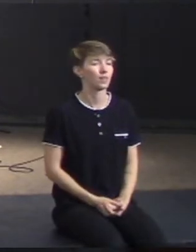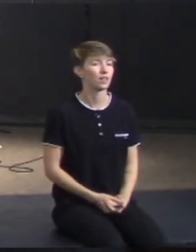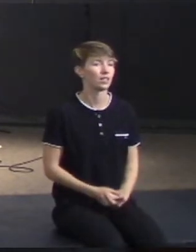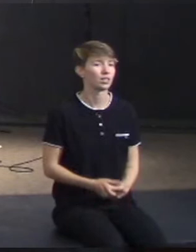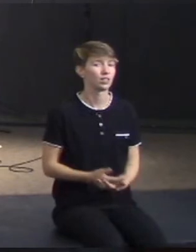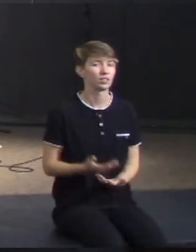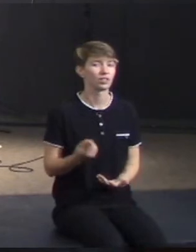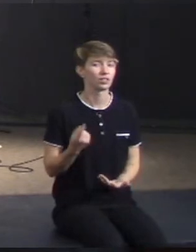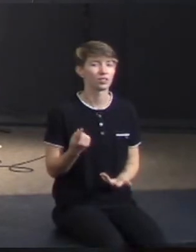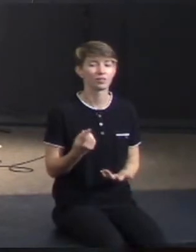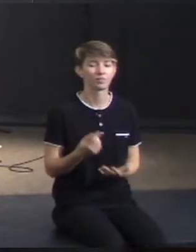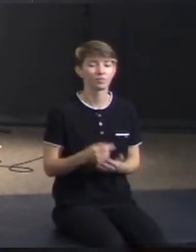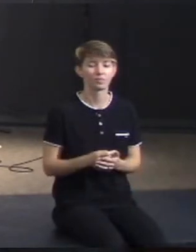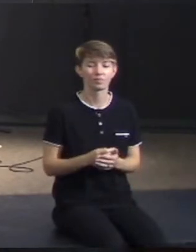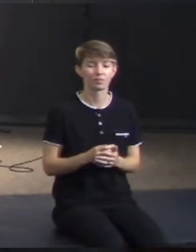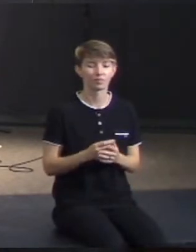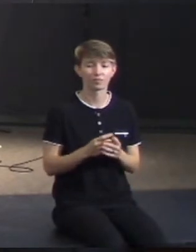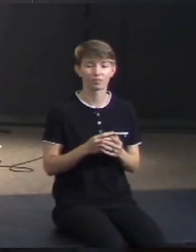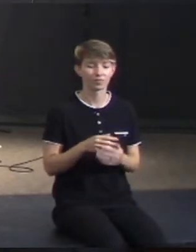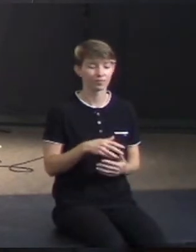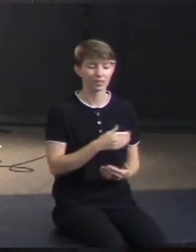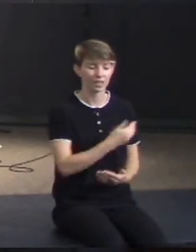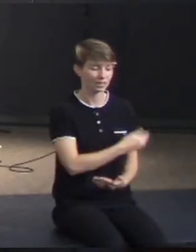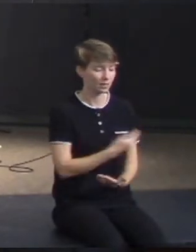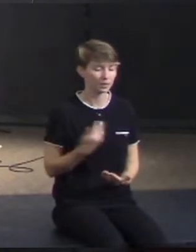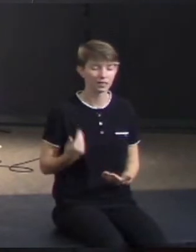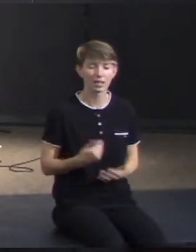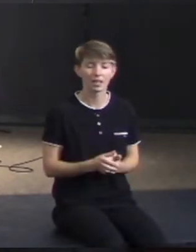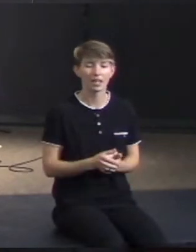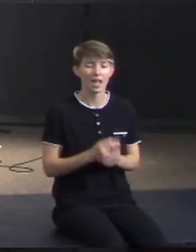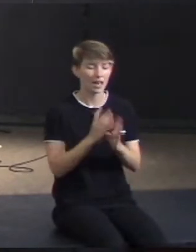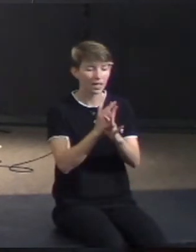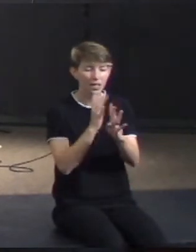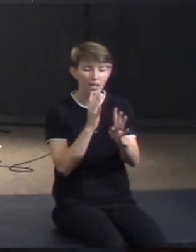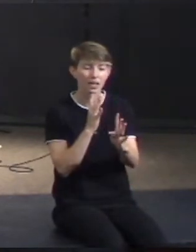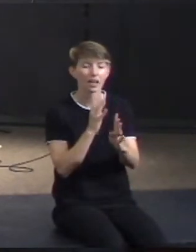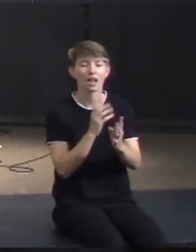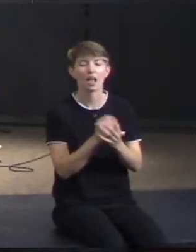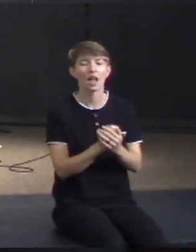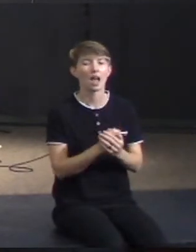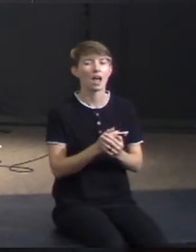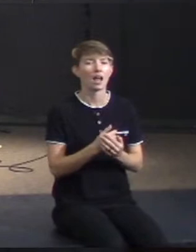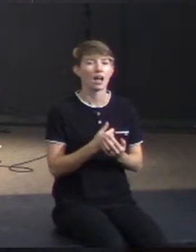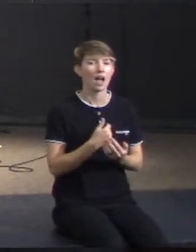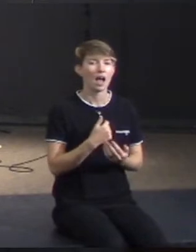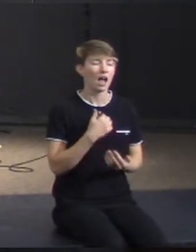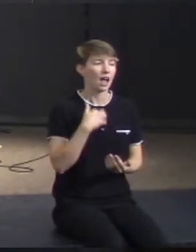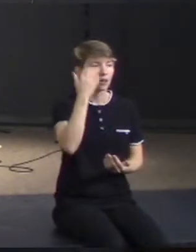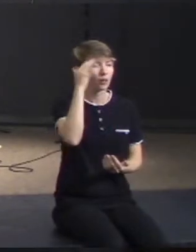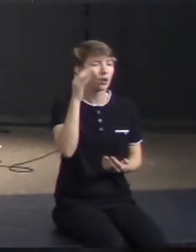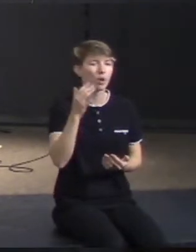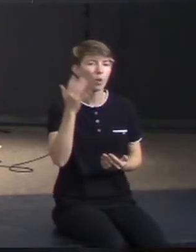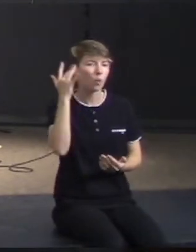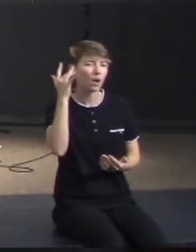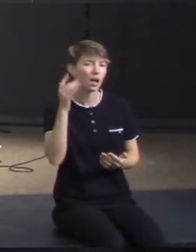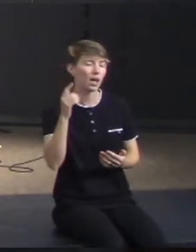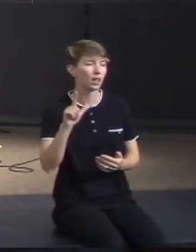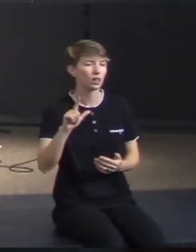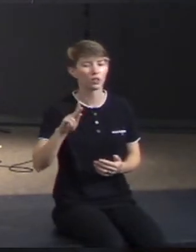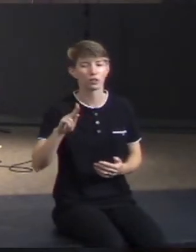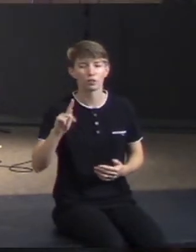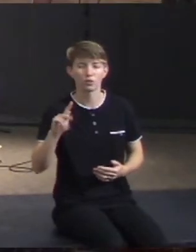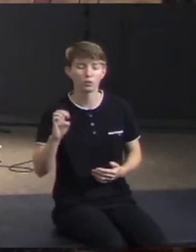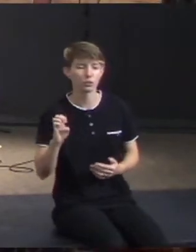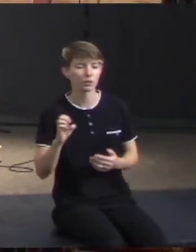Just side by side with them, in line. I don't know why Luke would tell it this way, unless, of course, there's something we're